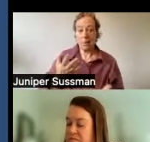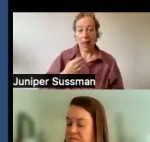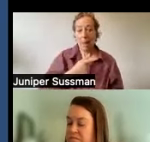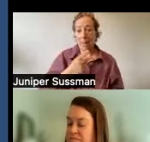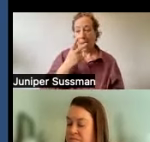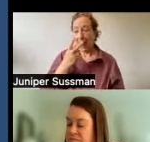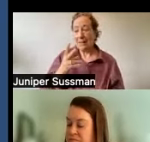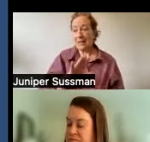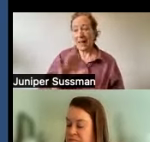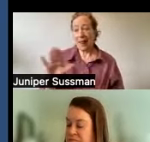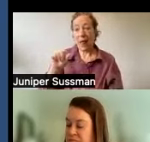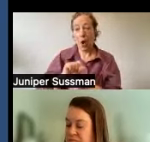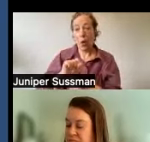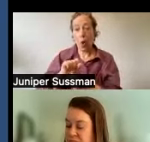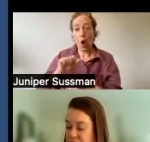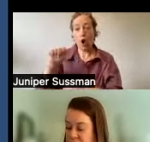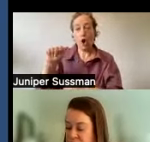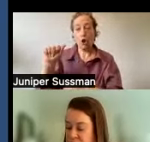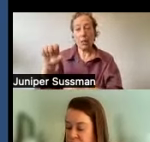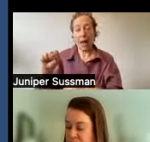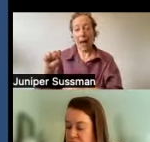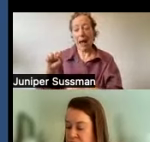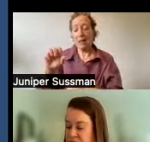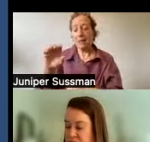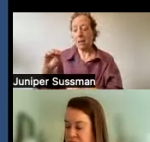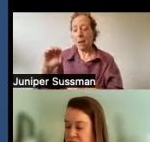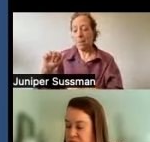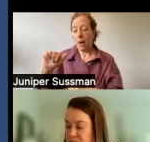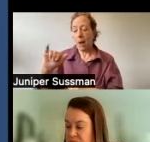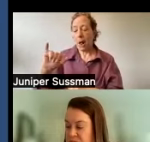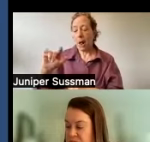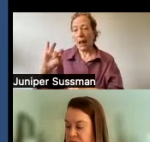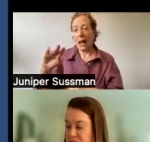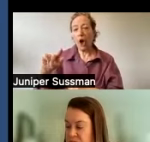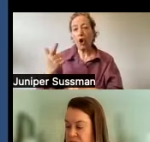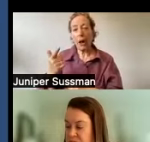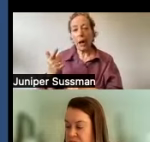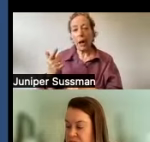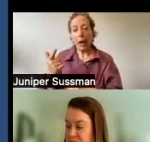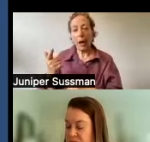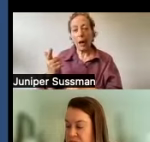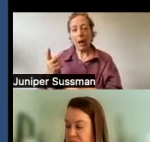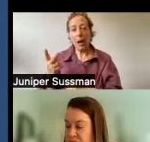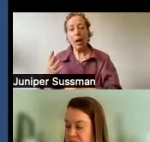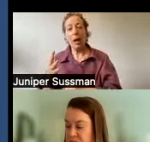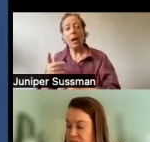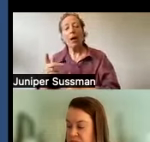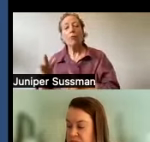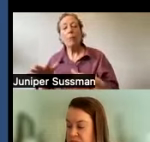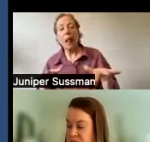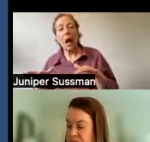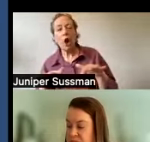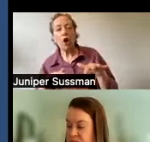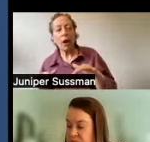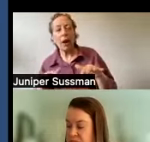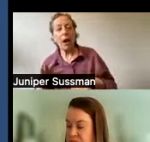malingering, are expressing skepticism about disabilities because, as